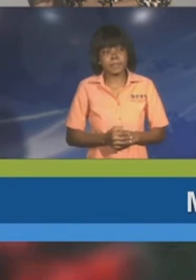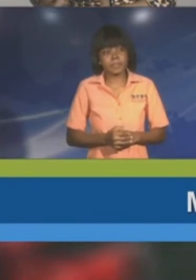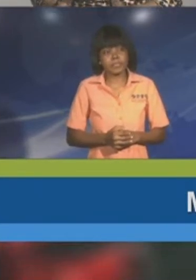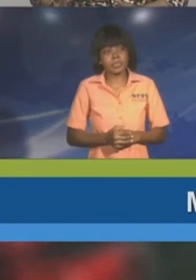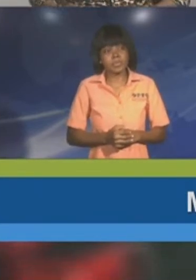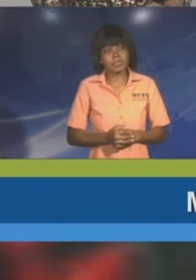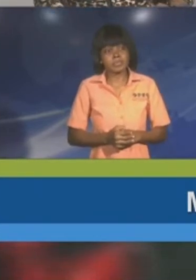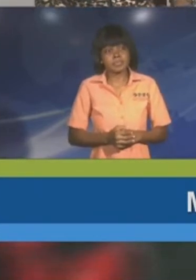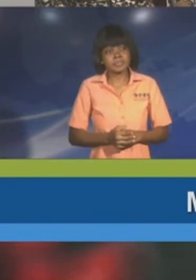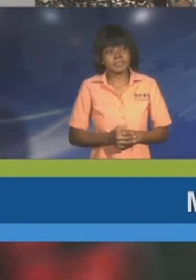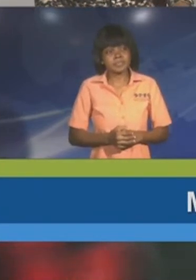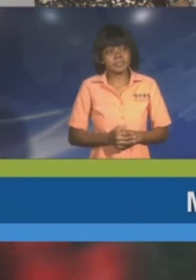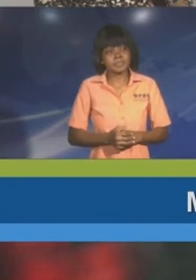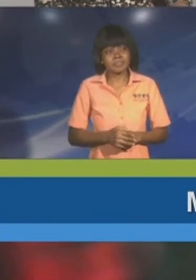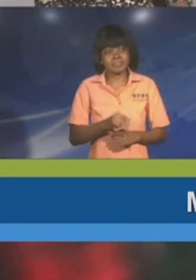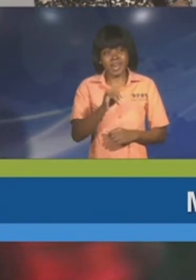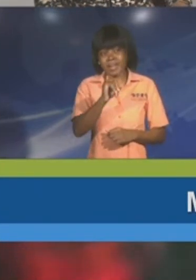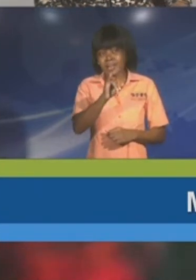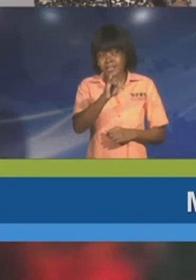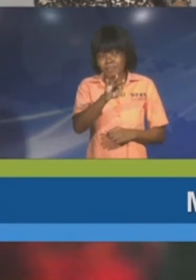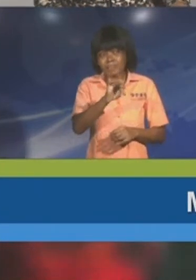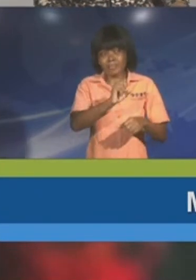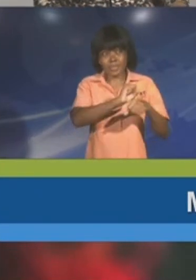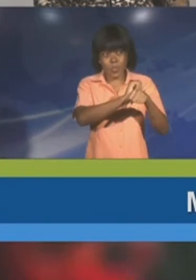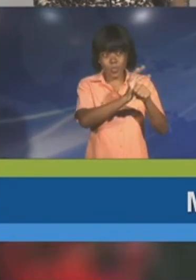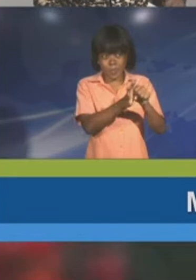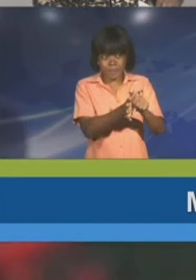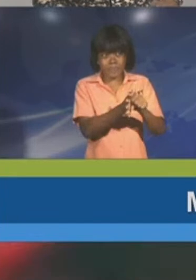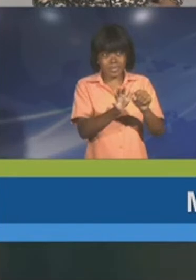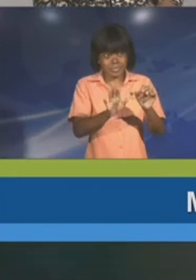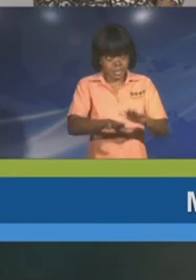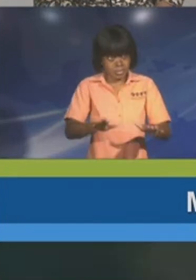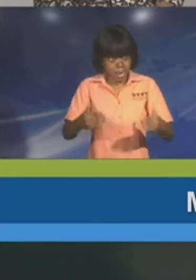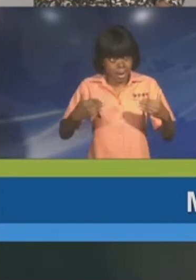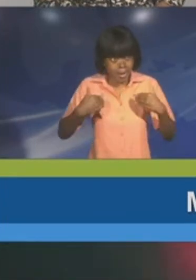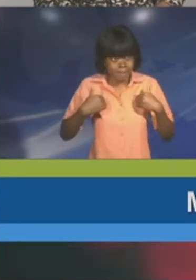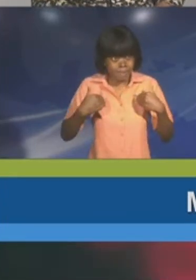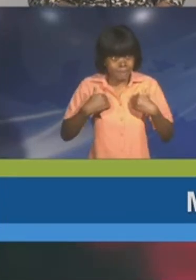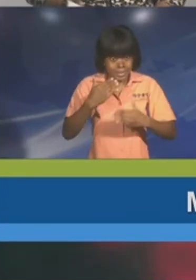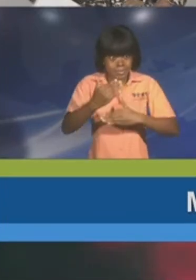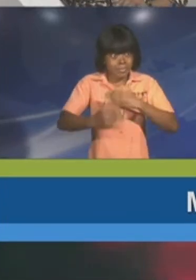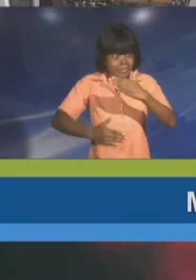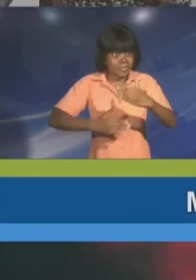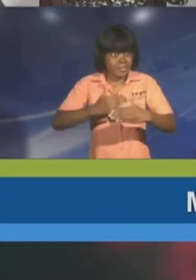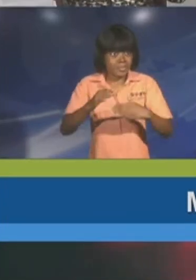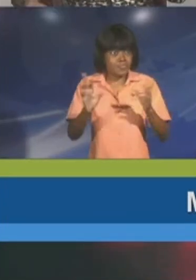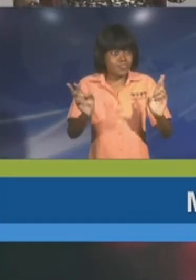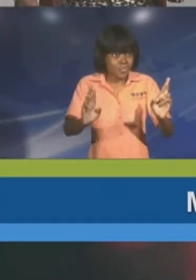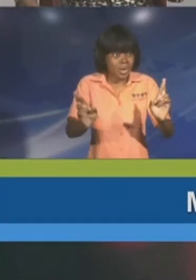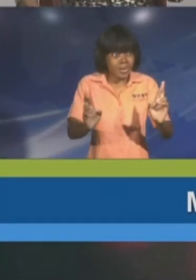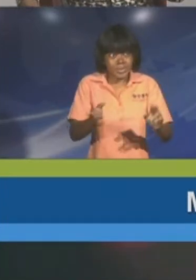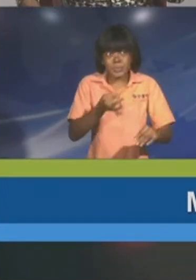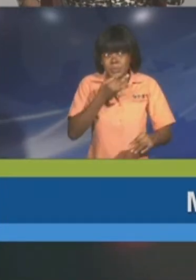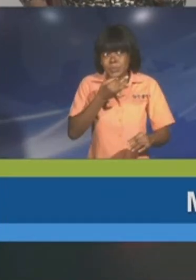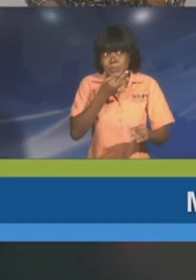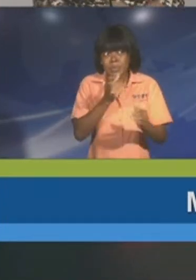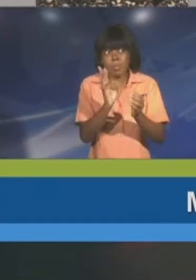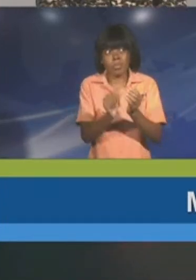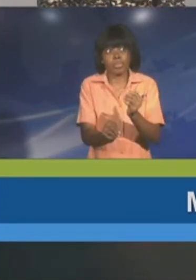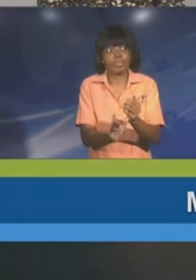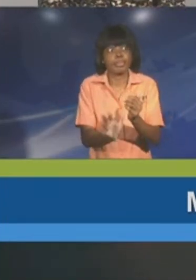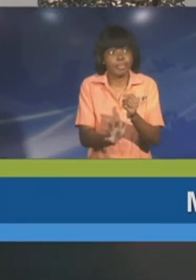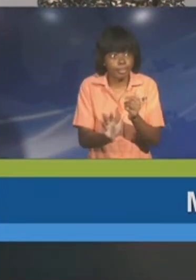expected diarrhea that's coming afterwards. Next slide, please. Of course, after this 2 by 2 by 2, they're usually fully recovered